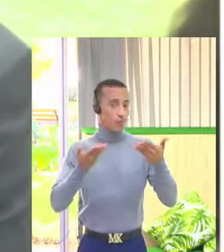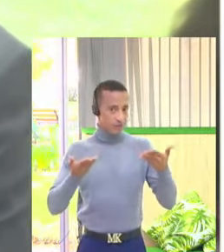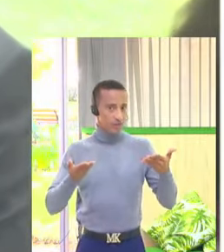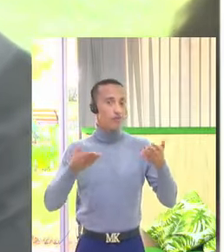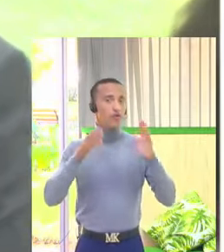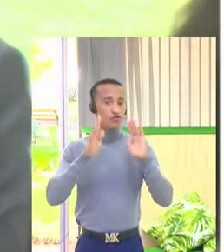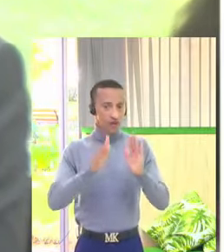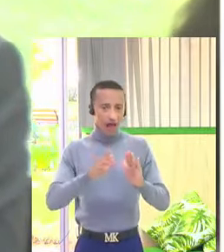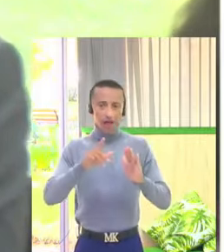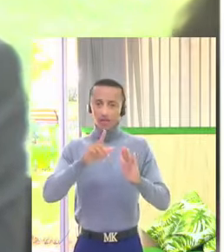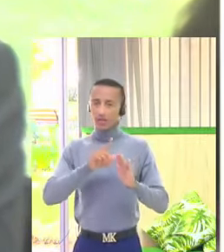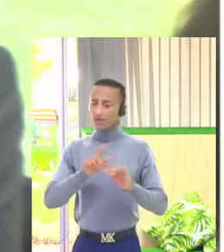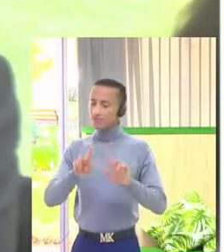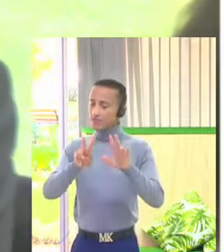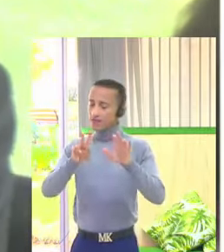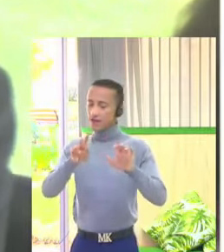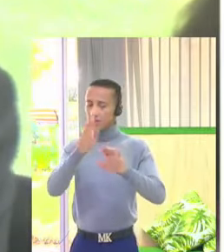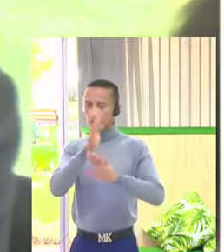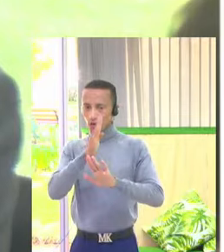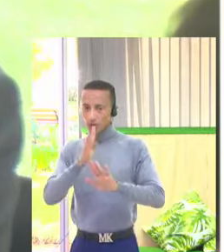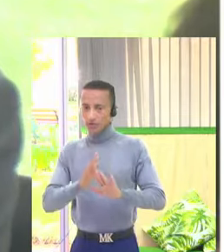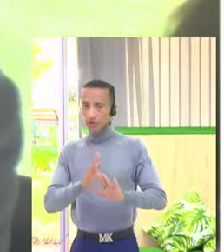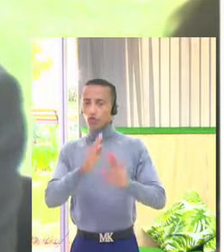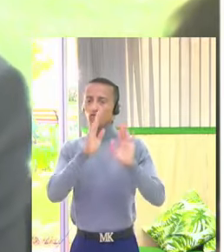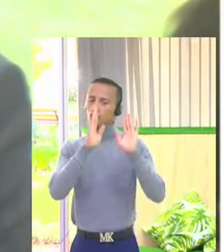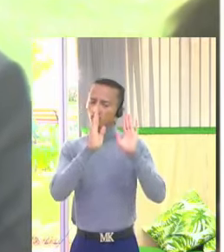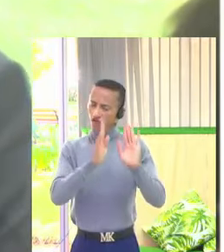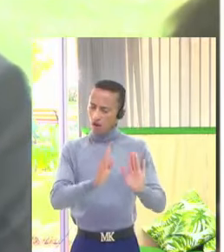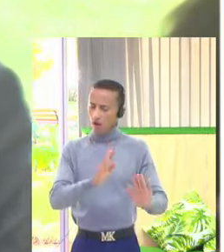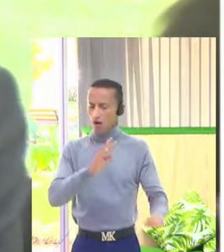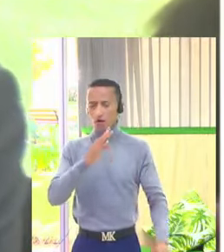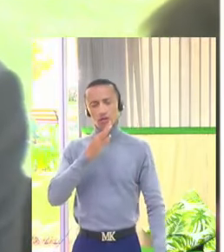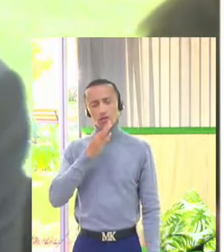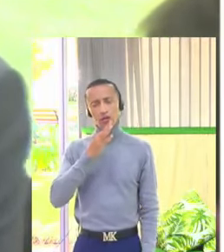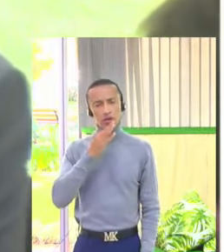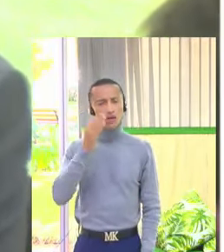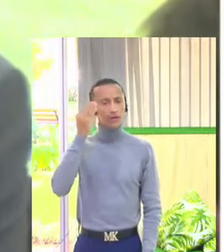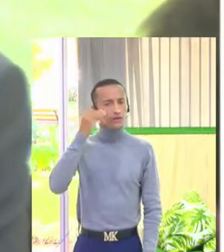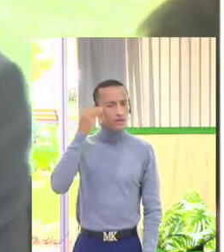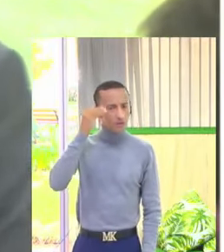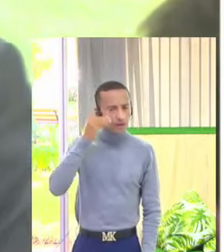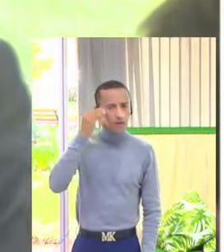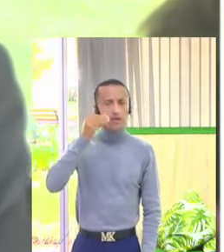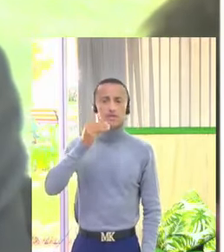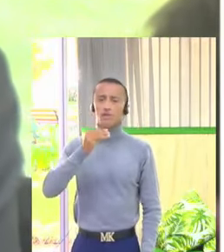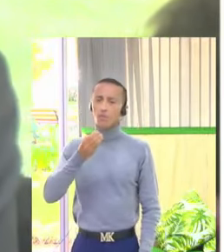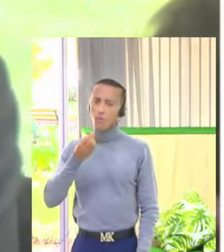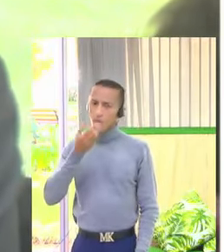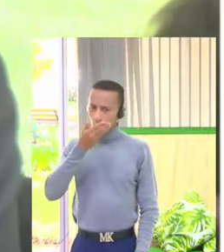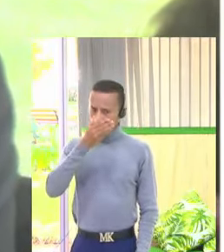many areas where Brazil could possibly benefit from India's experiences as well. So